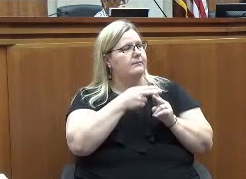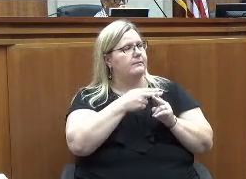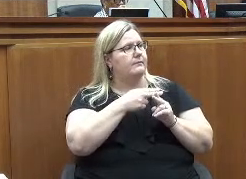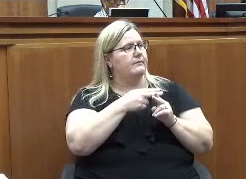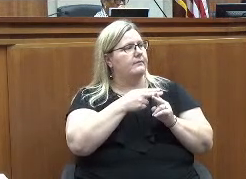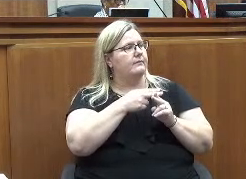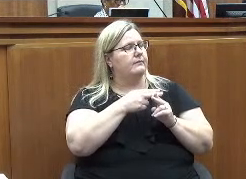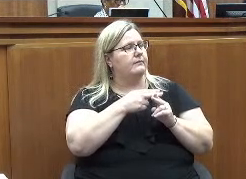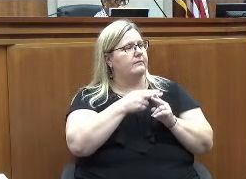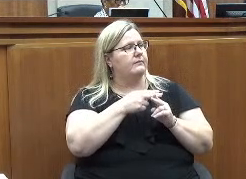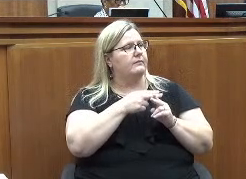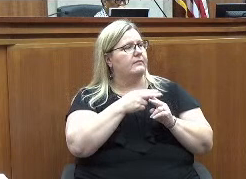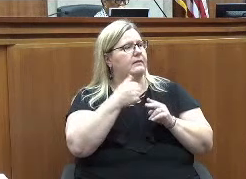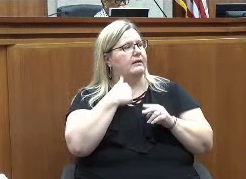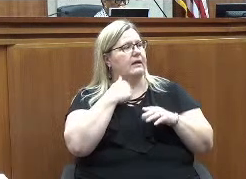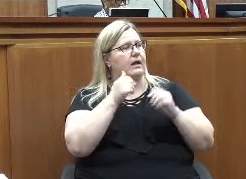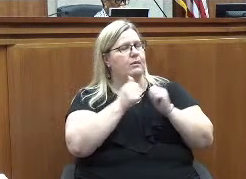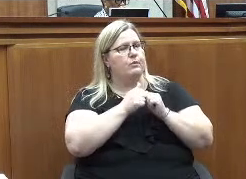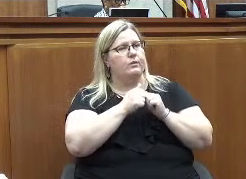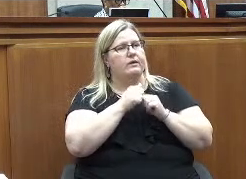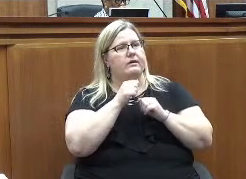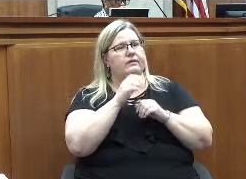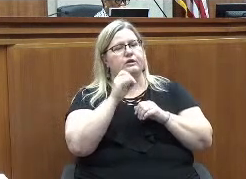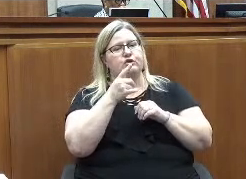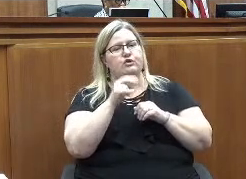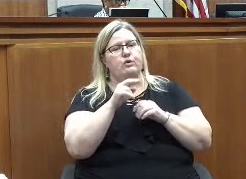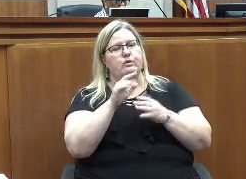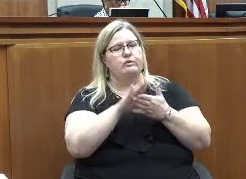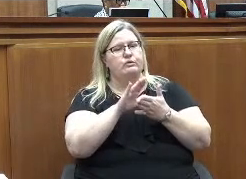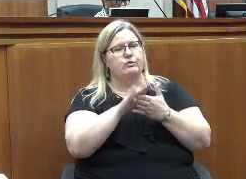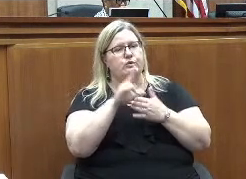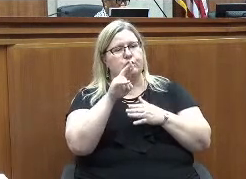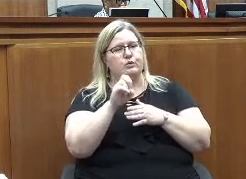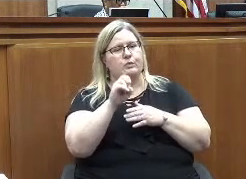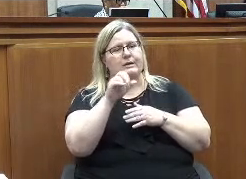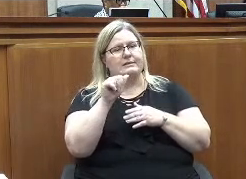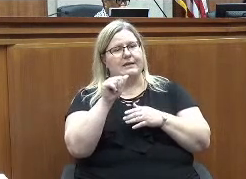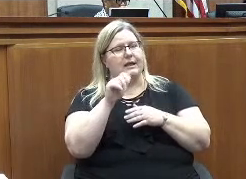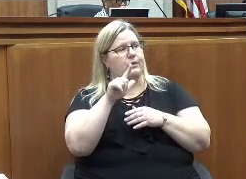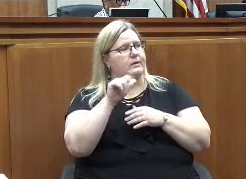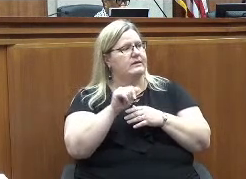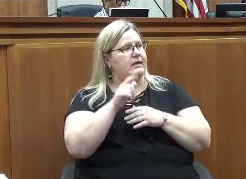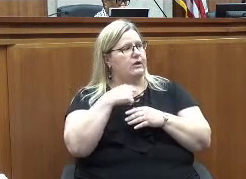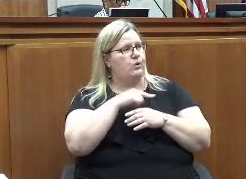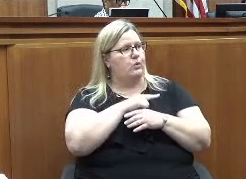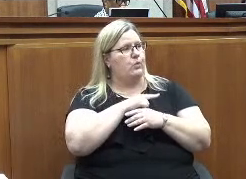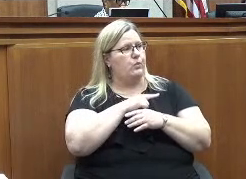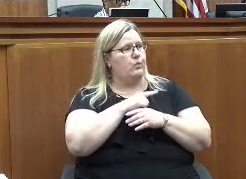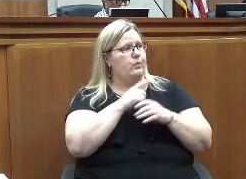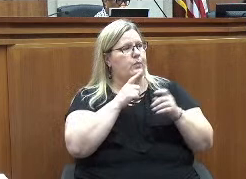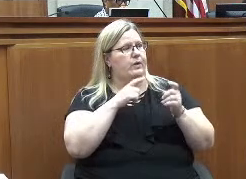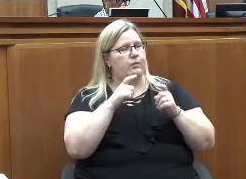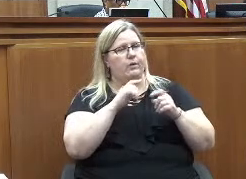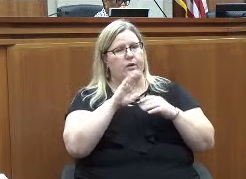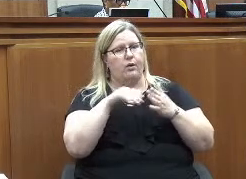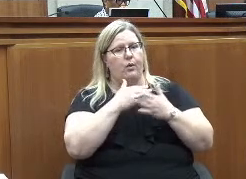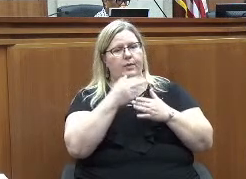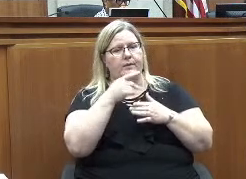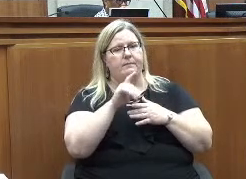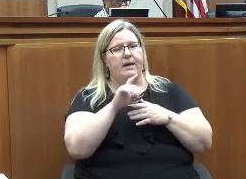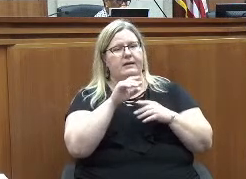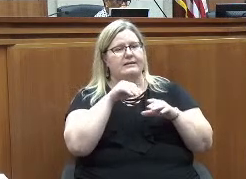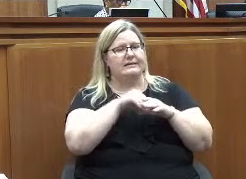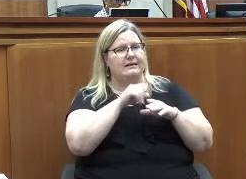Charter Schools USA, Louisiana, and we happen to run all the pods that were in the legislative audit, so I feel very good